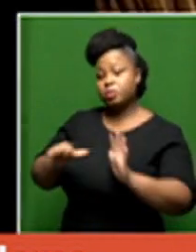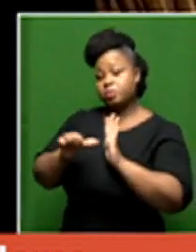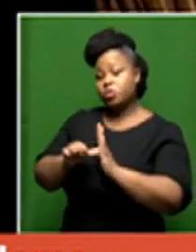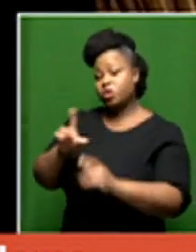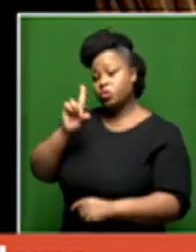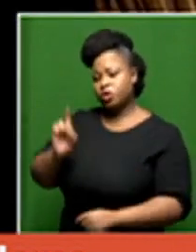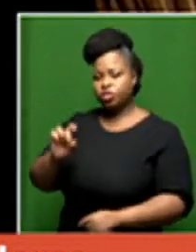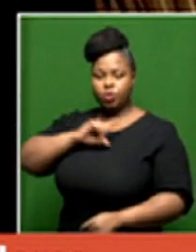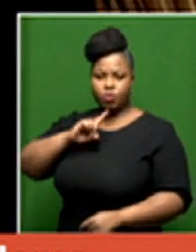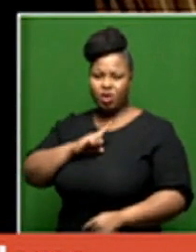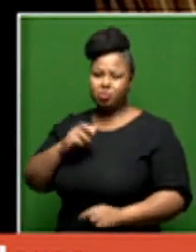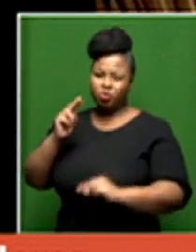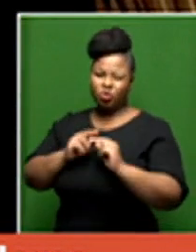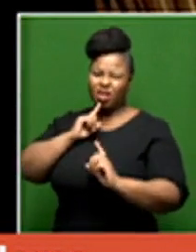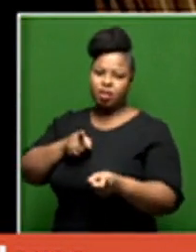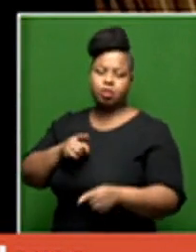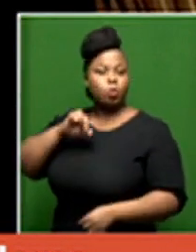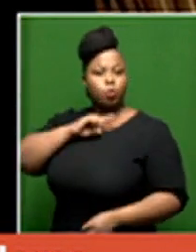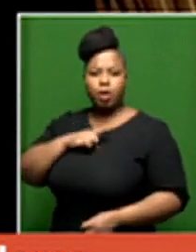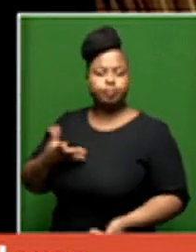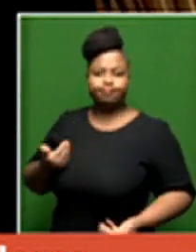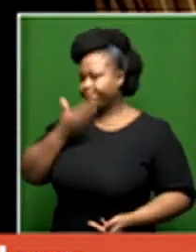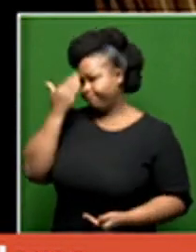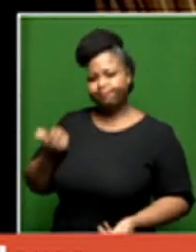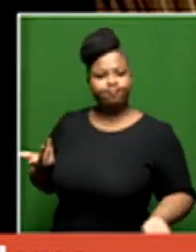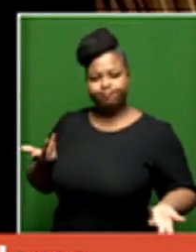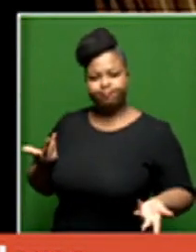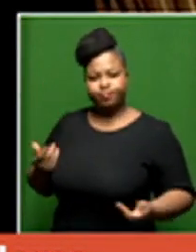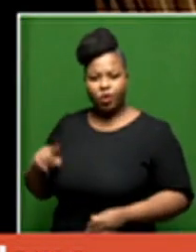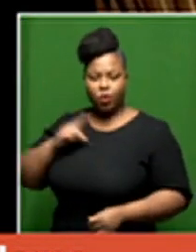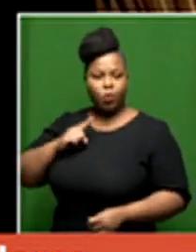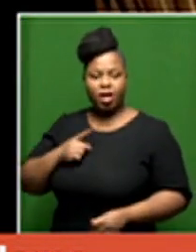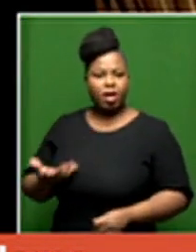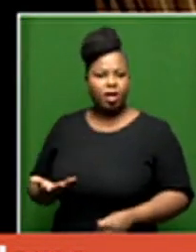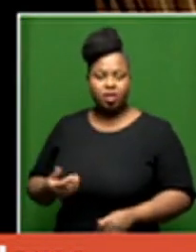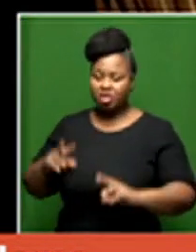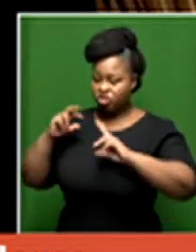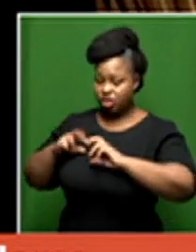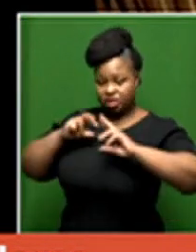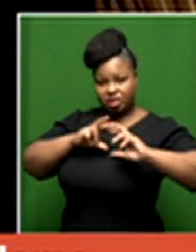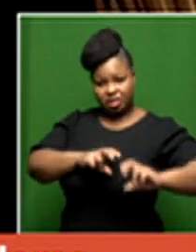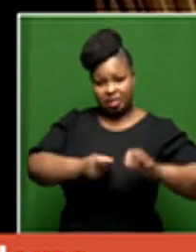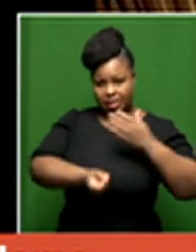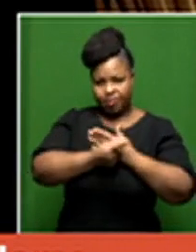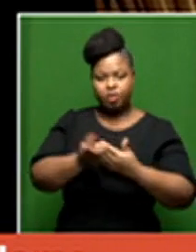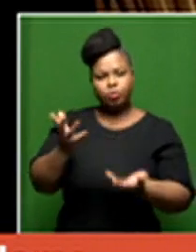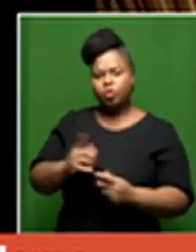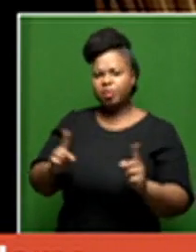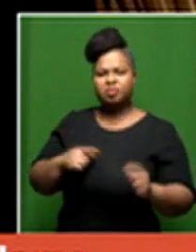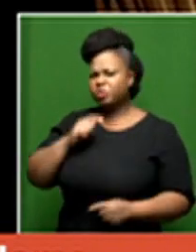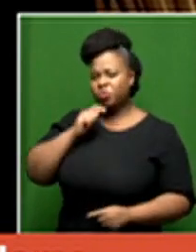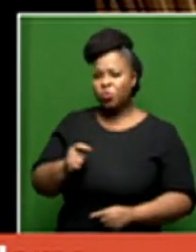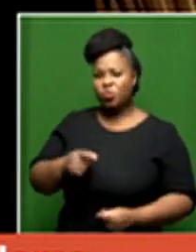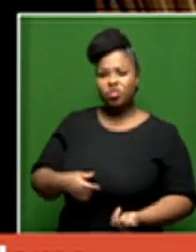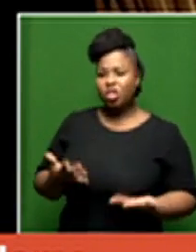And the short answer, Zama, is that we just don't know. There is a lot of research going on, but we don't